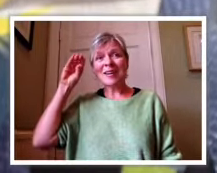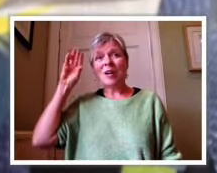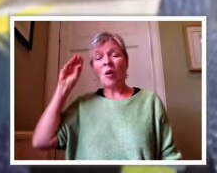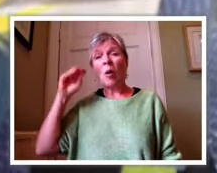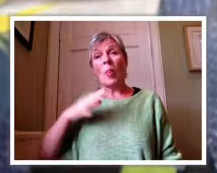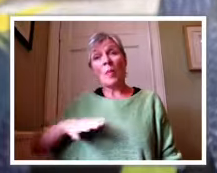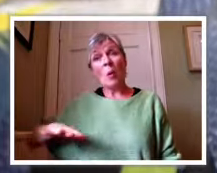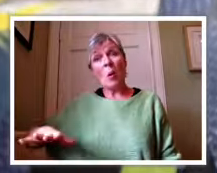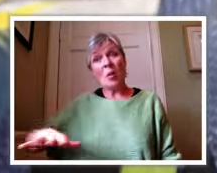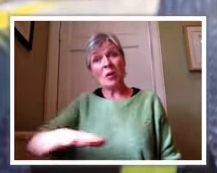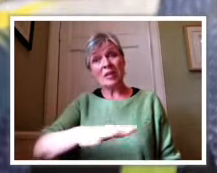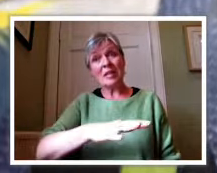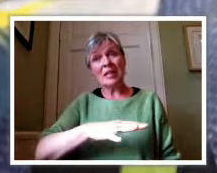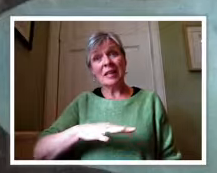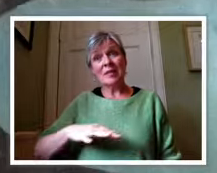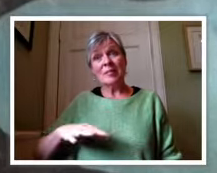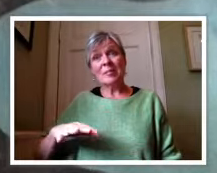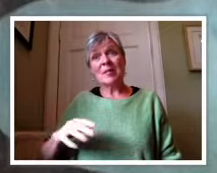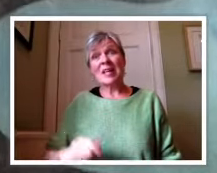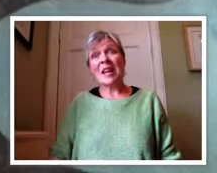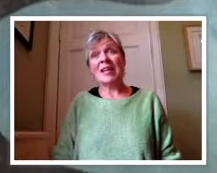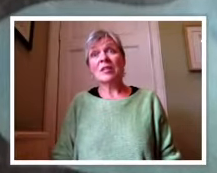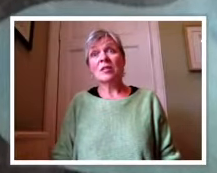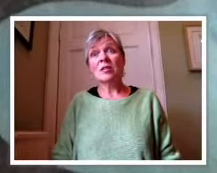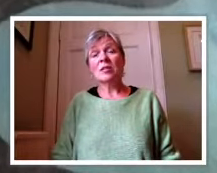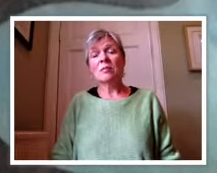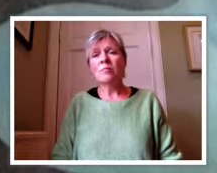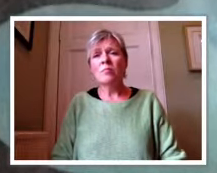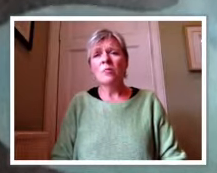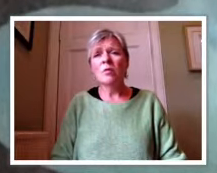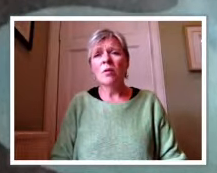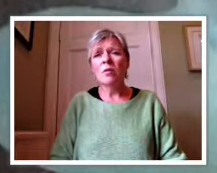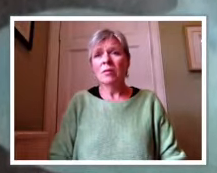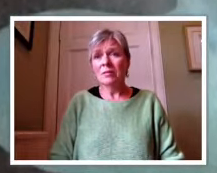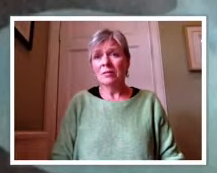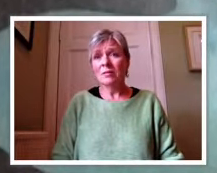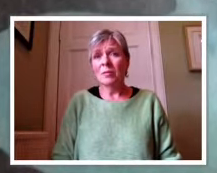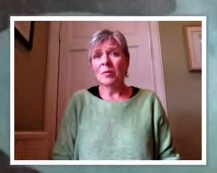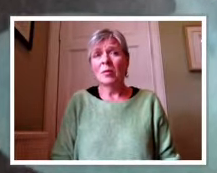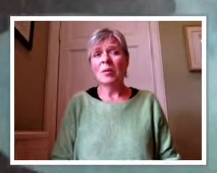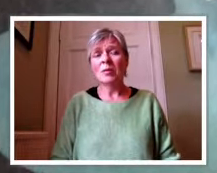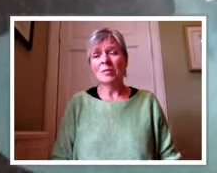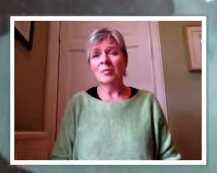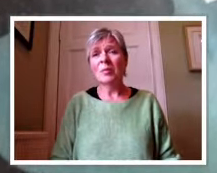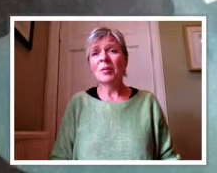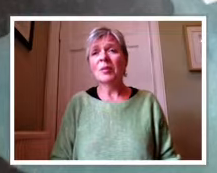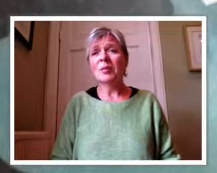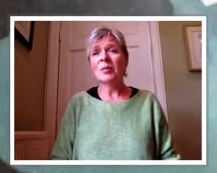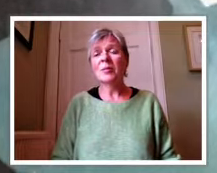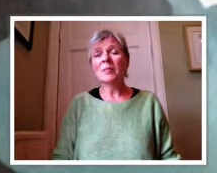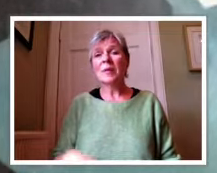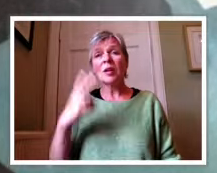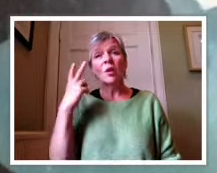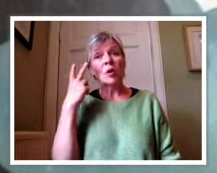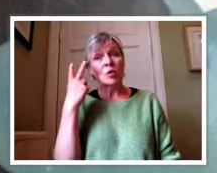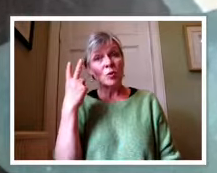on the pond said, Moo, moo, moo.